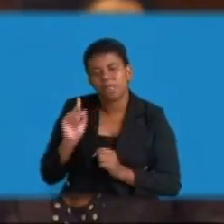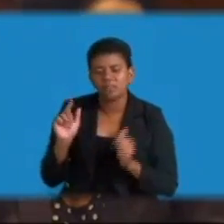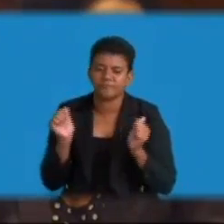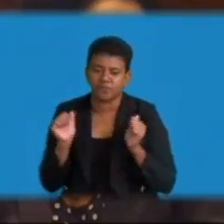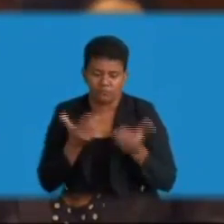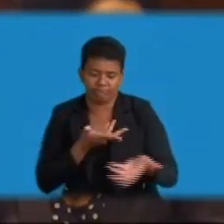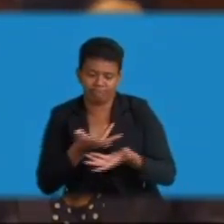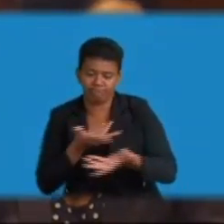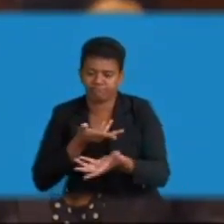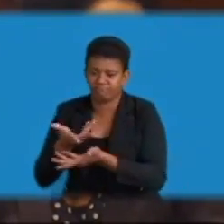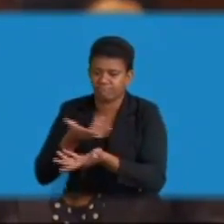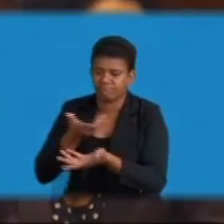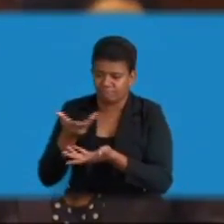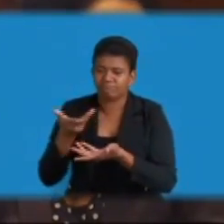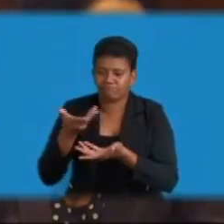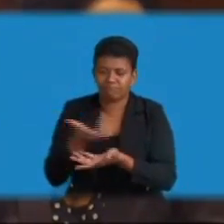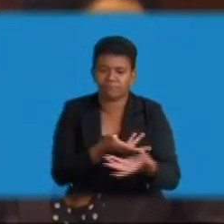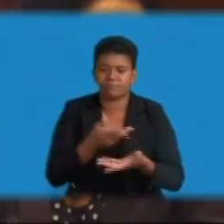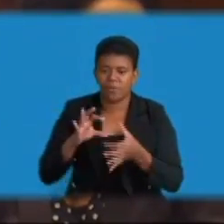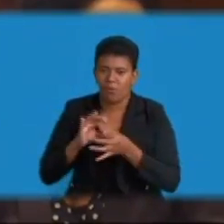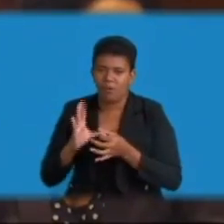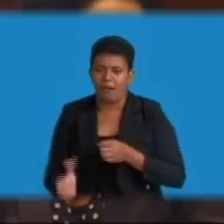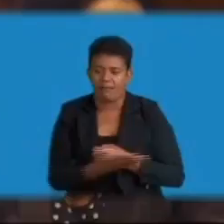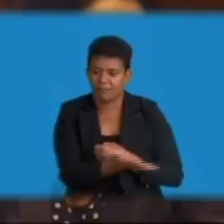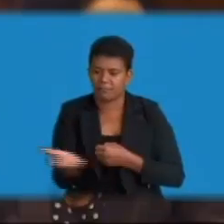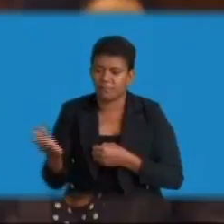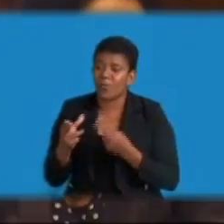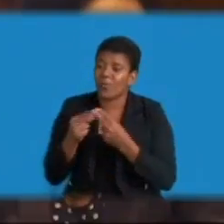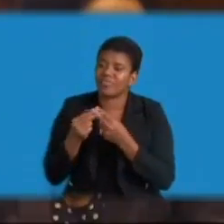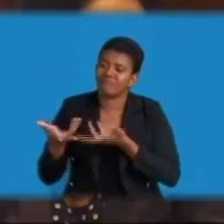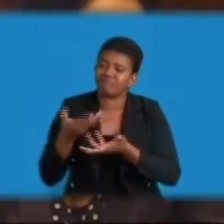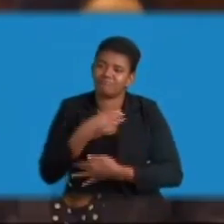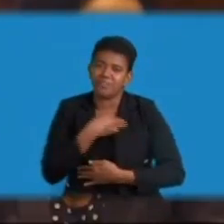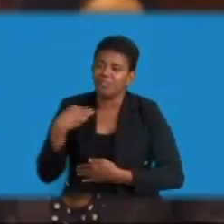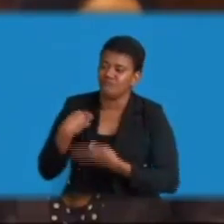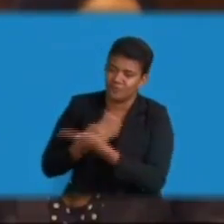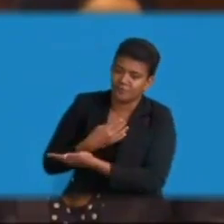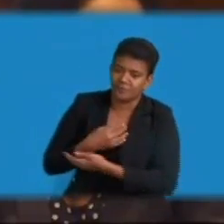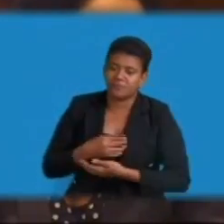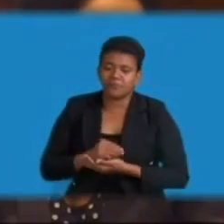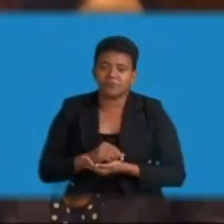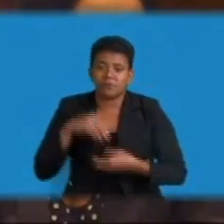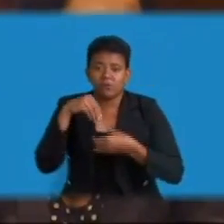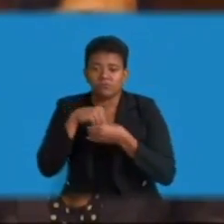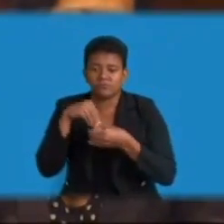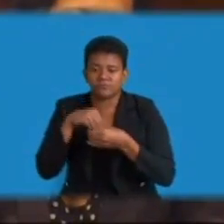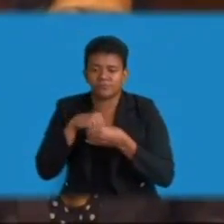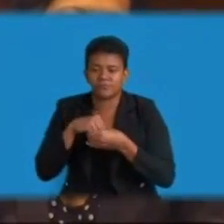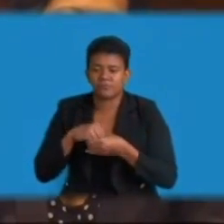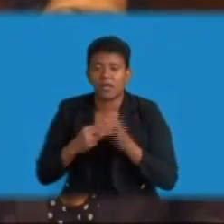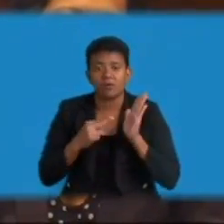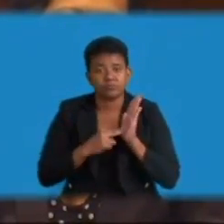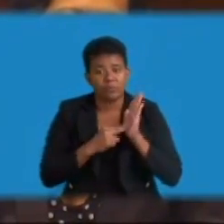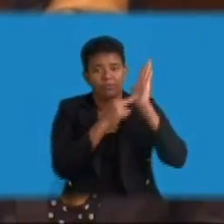official advice received from relevant ministries. And this includes the 3 cocoa cooperatives in the north, namely